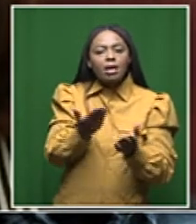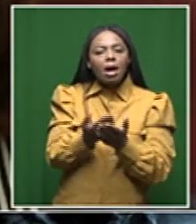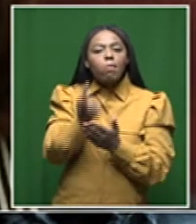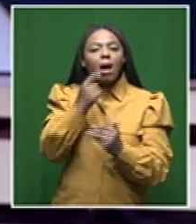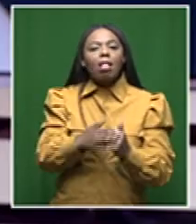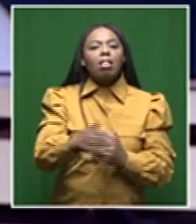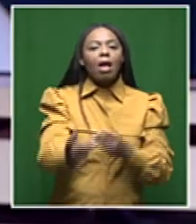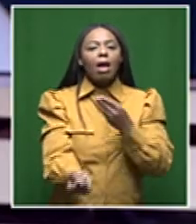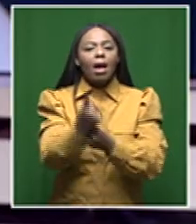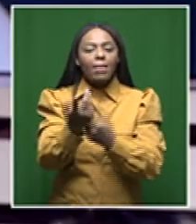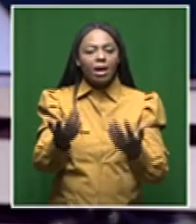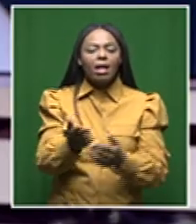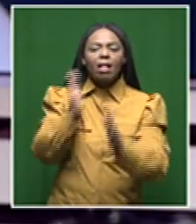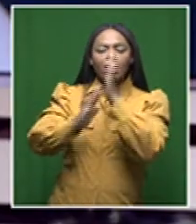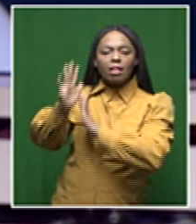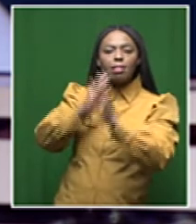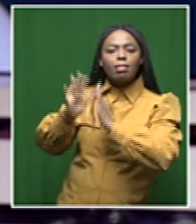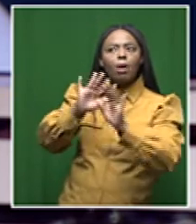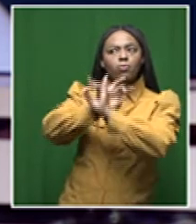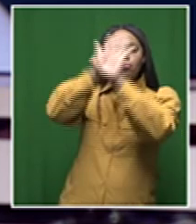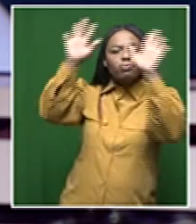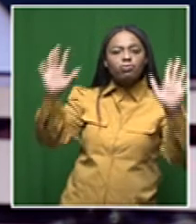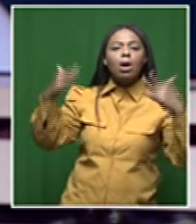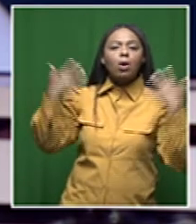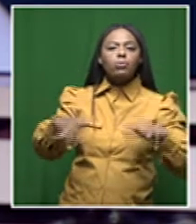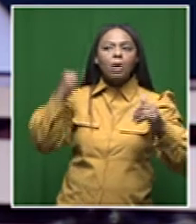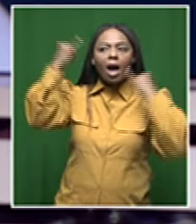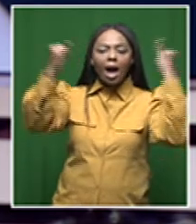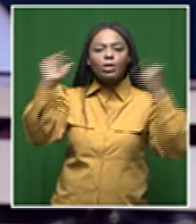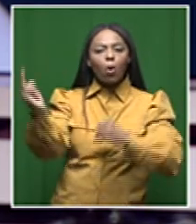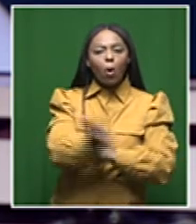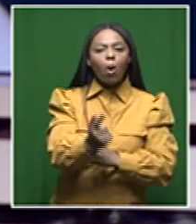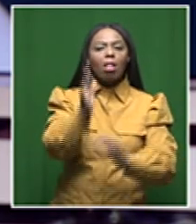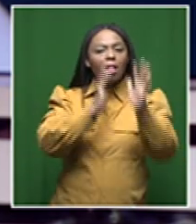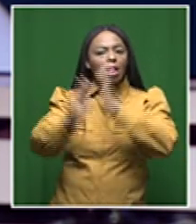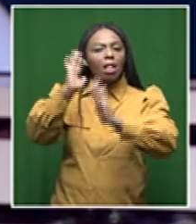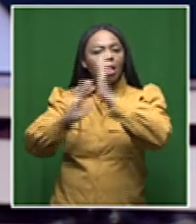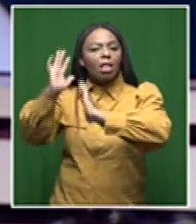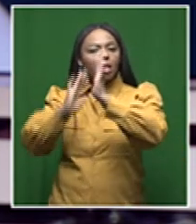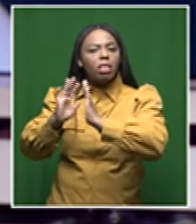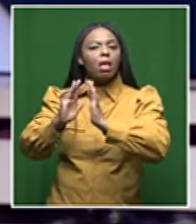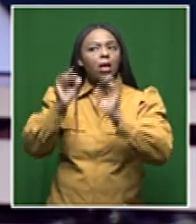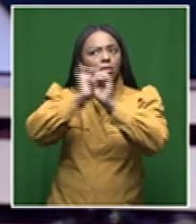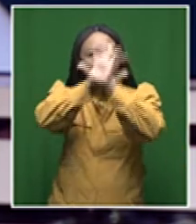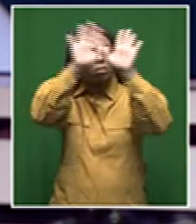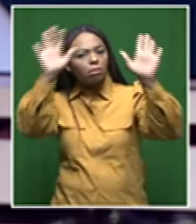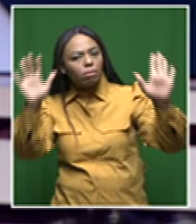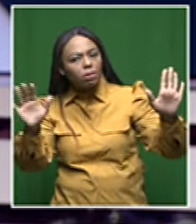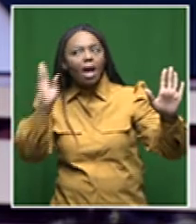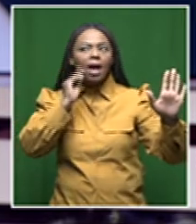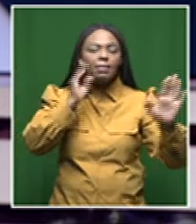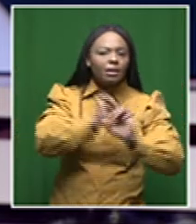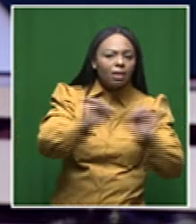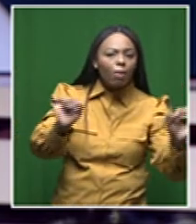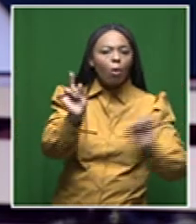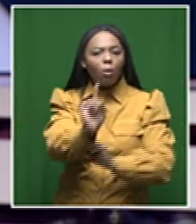coming and really highlighting that issue and, of course, those ideas to us. Thank you to all our guests for showing us what they've experienced, what their lives